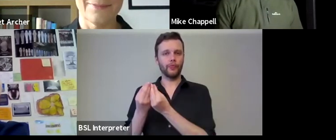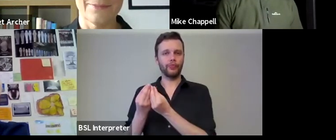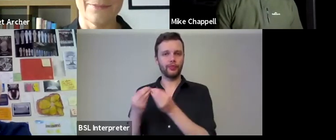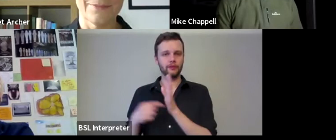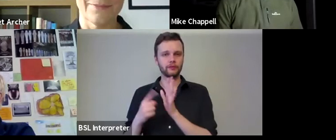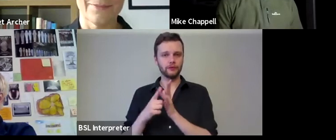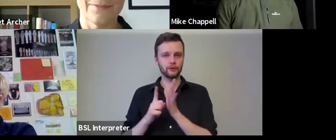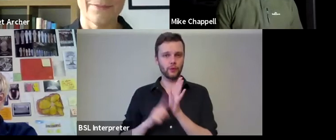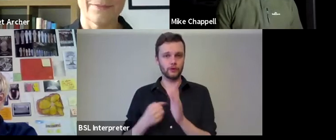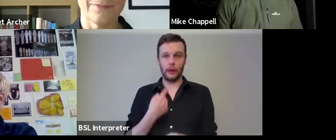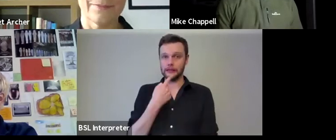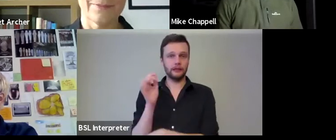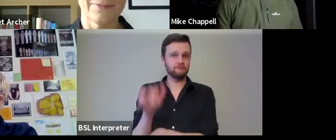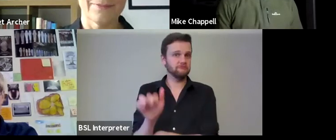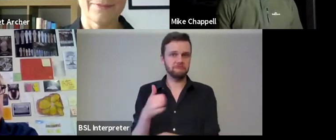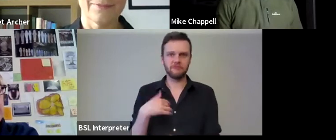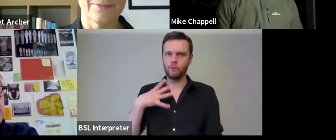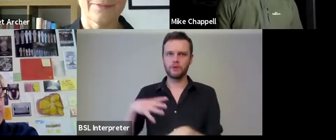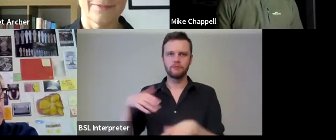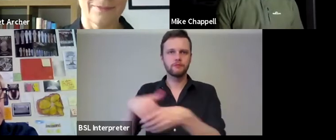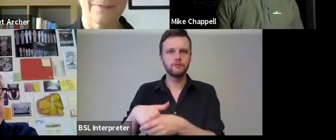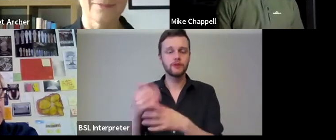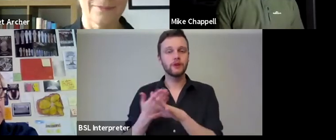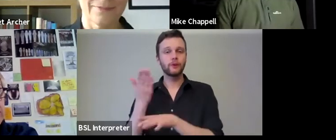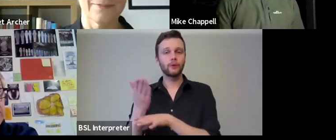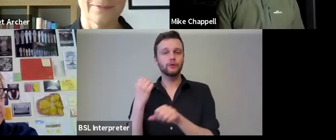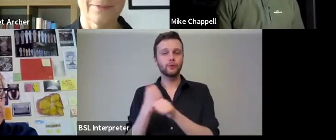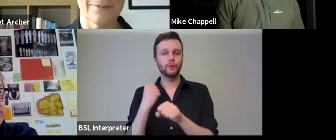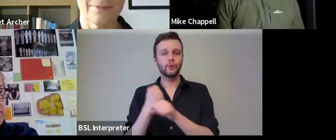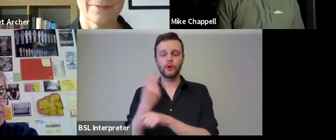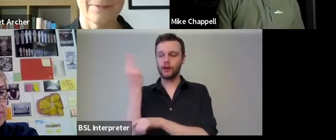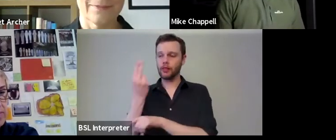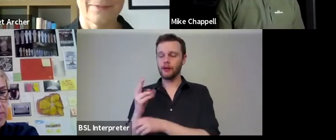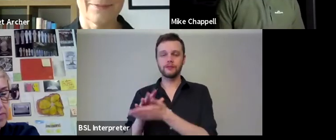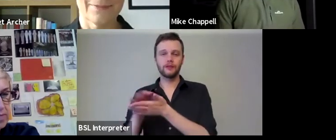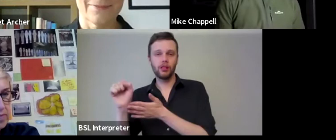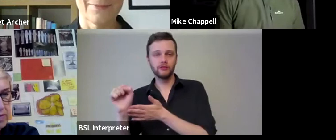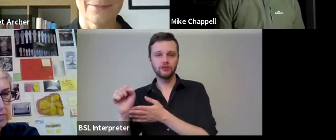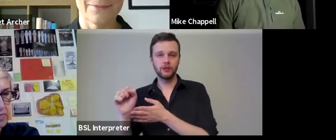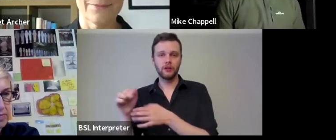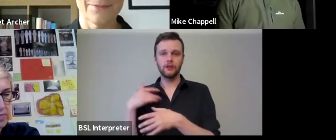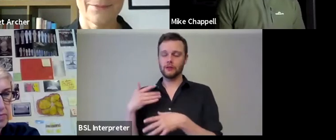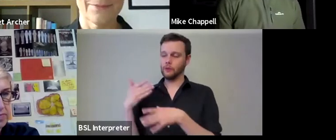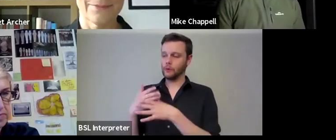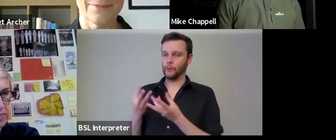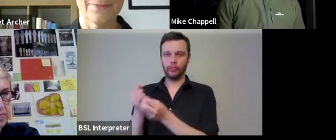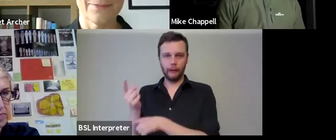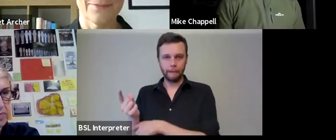So obviously I said yes. And then I went to Google Arts and Culture Lab in Paris, spent some time with them. And I said to them,